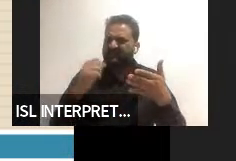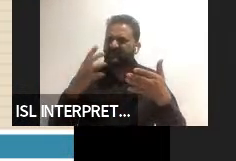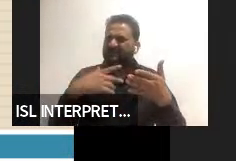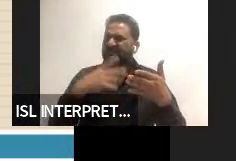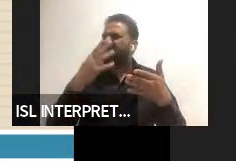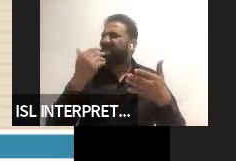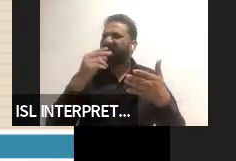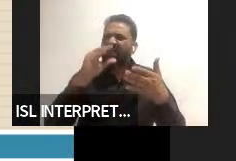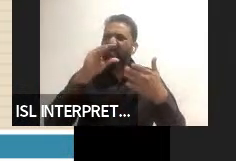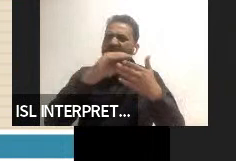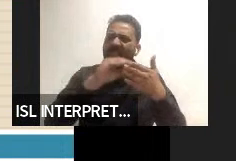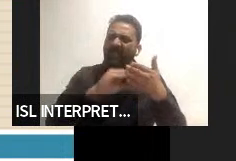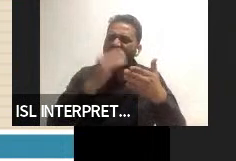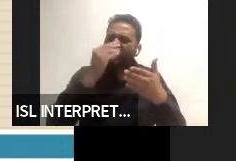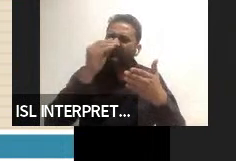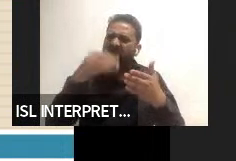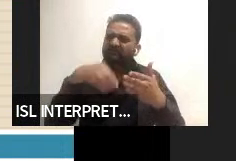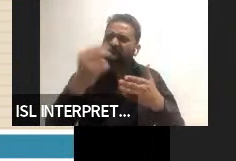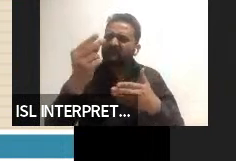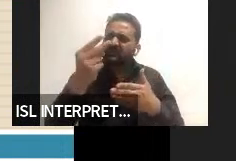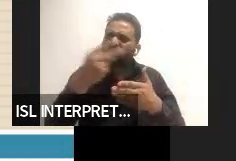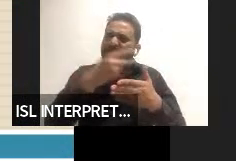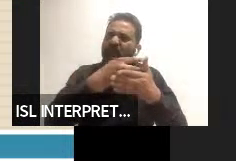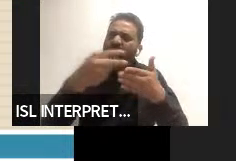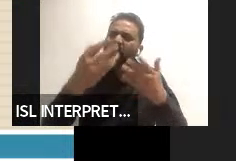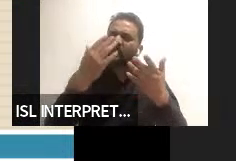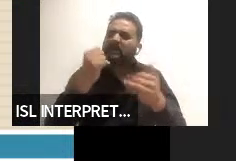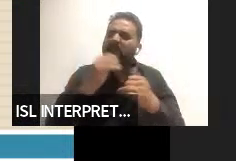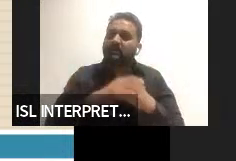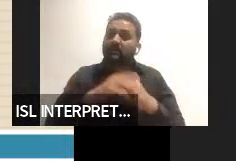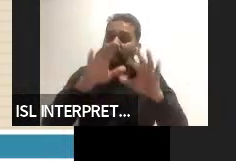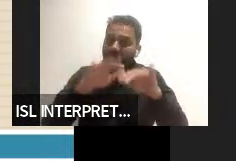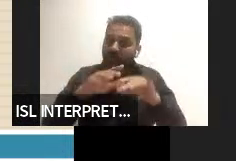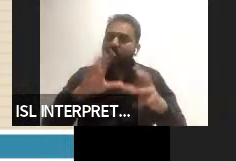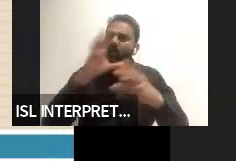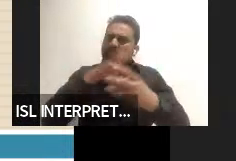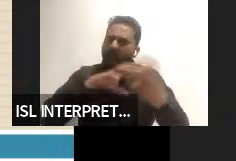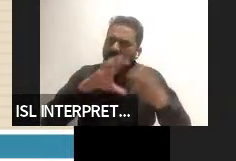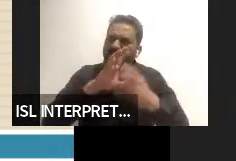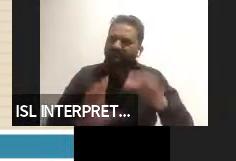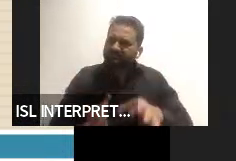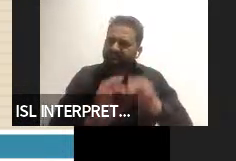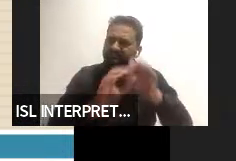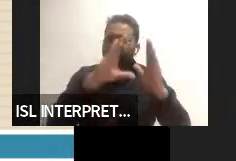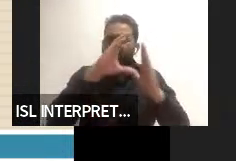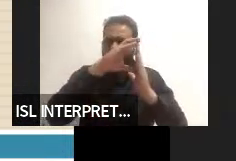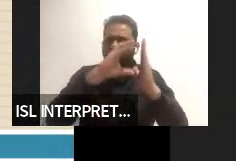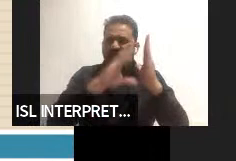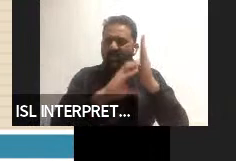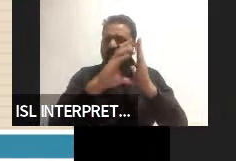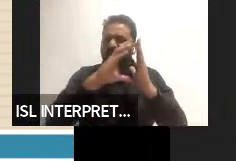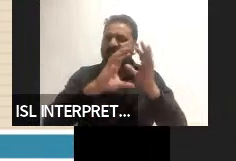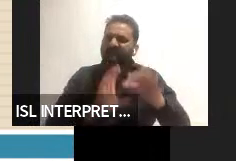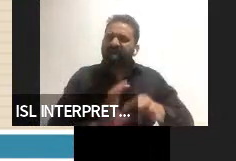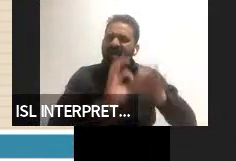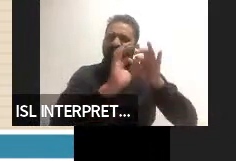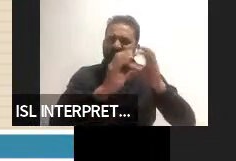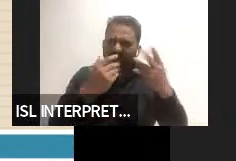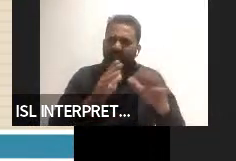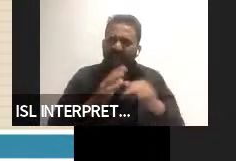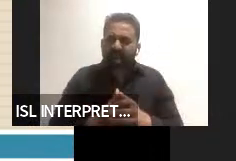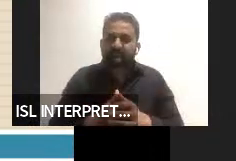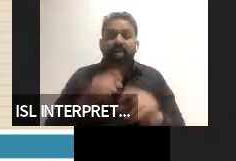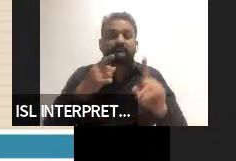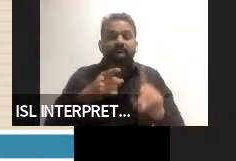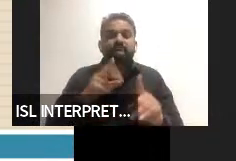paragraph of only 2 lines? Why not to add it or mix it in the 1 para above or 1 para below? So in that way,